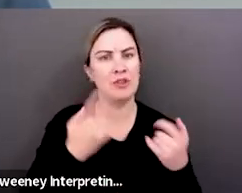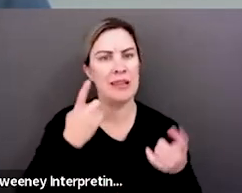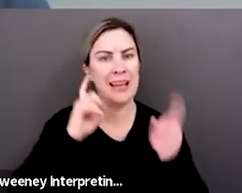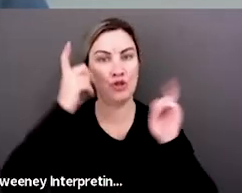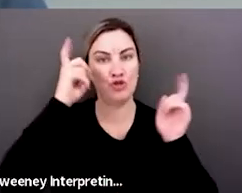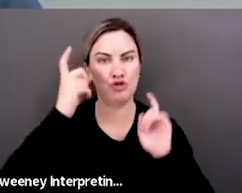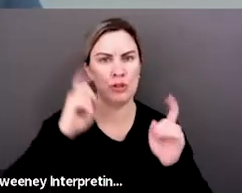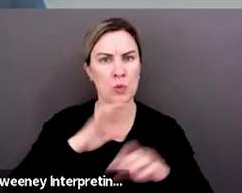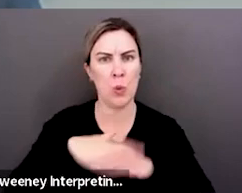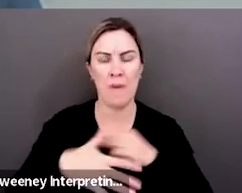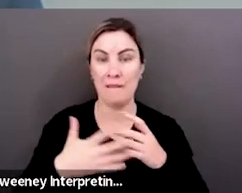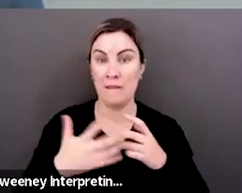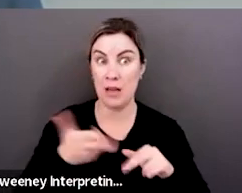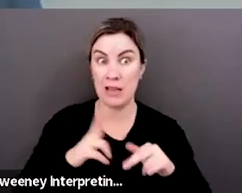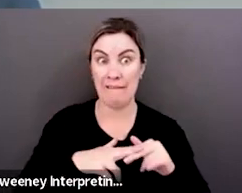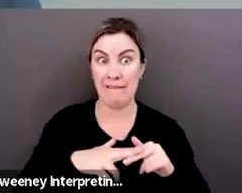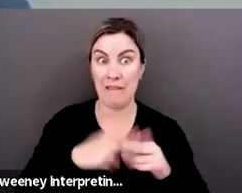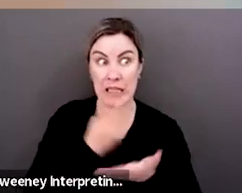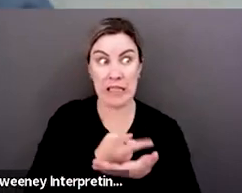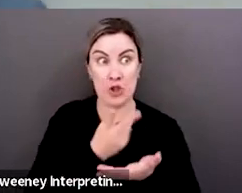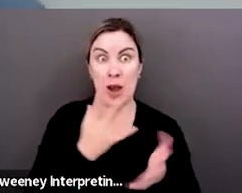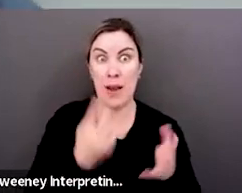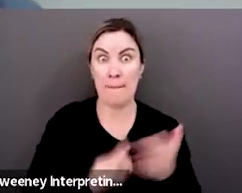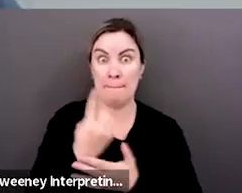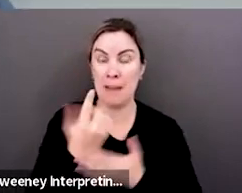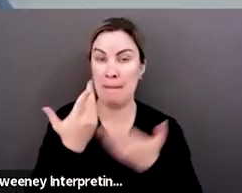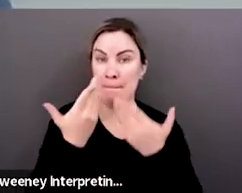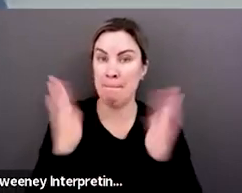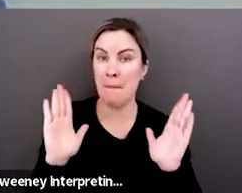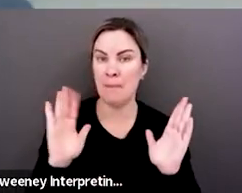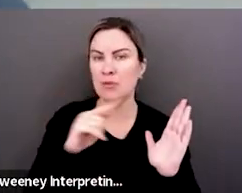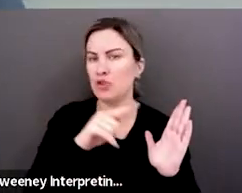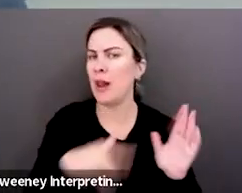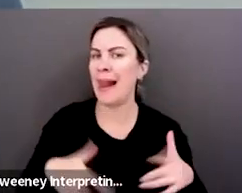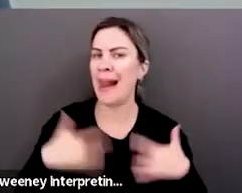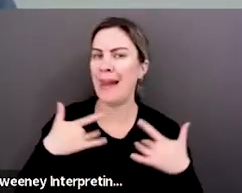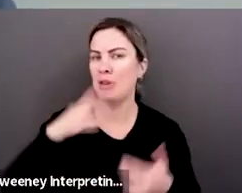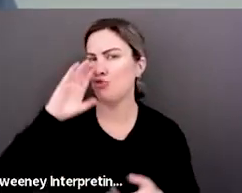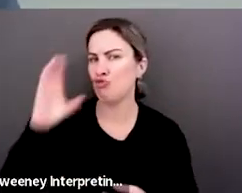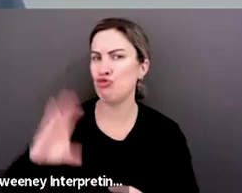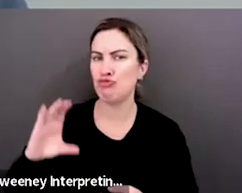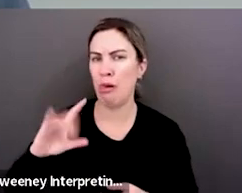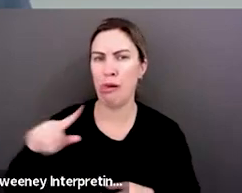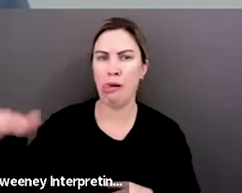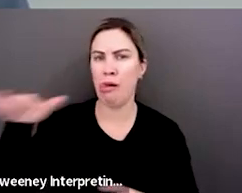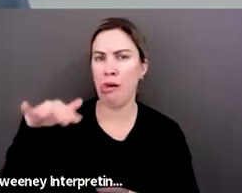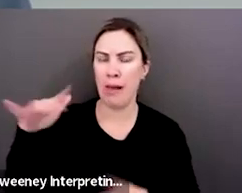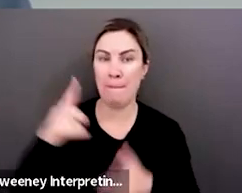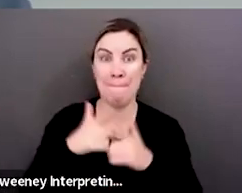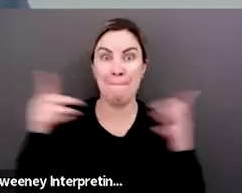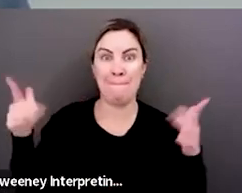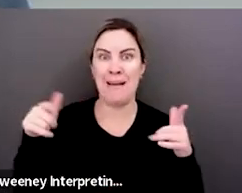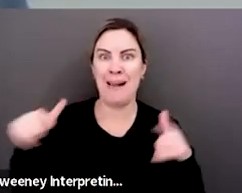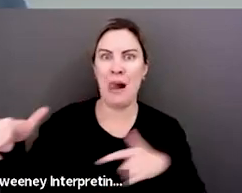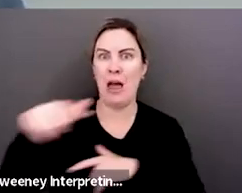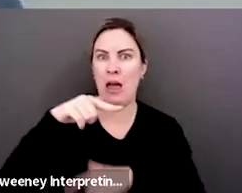about having a seizure in a public space where, because she lives rurally, I should say, on a big plot of land, and she's been very afraid and anxious